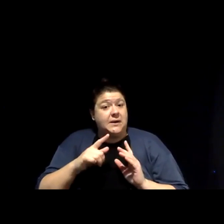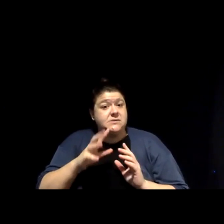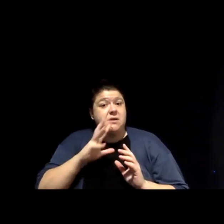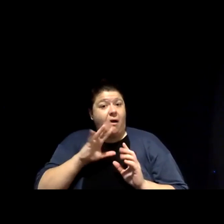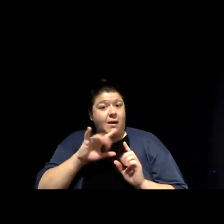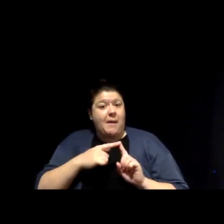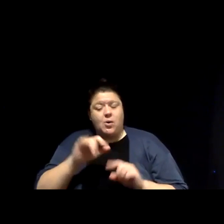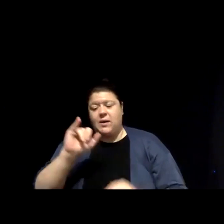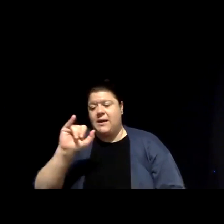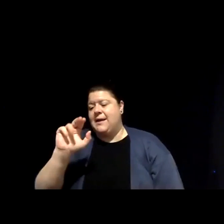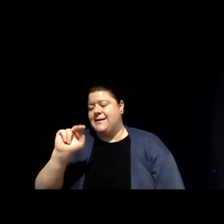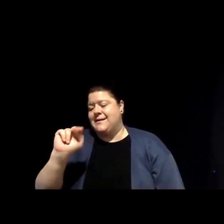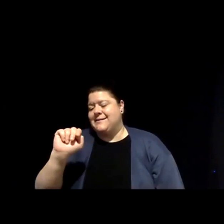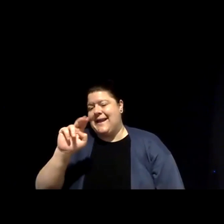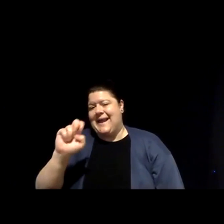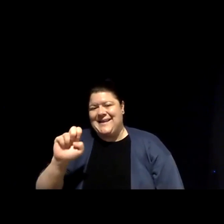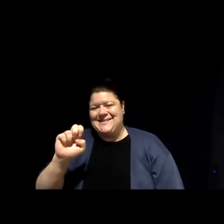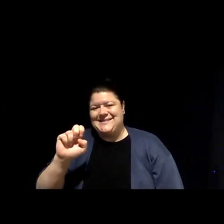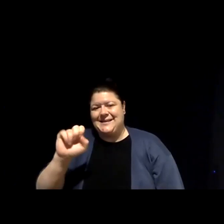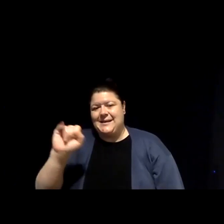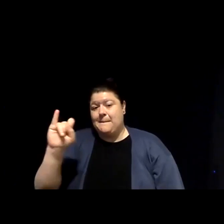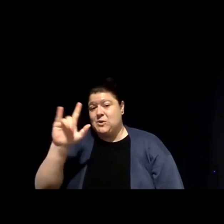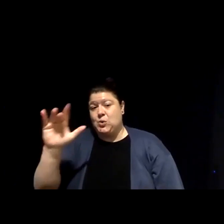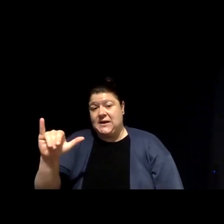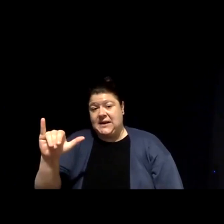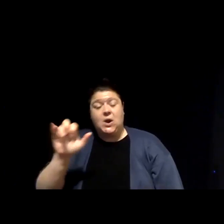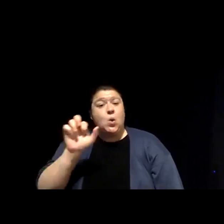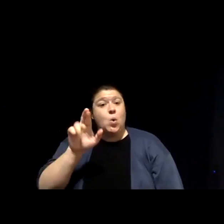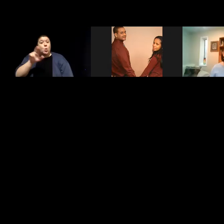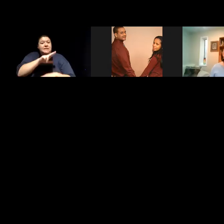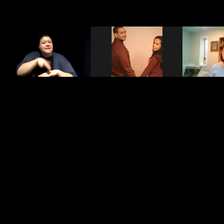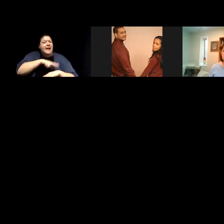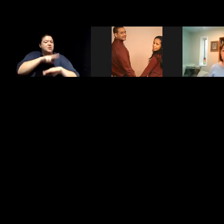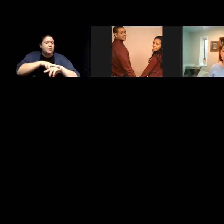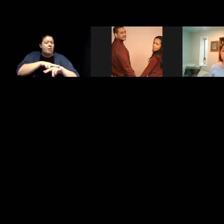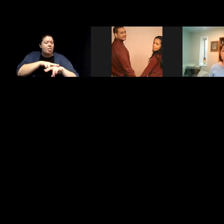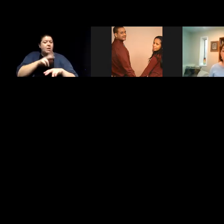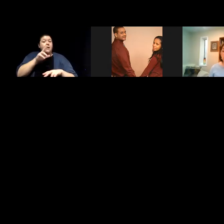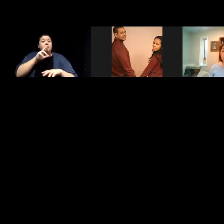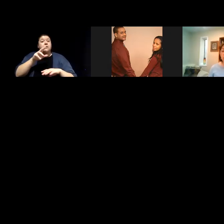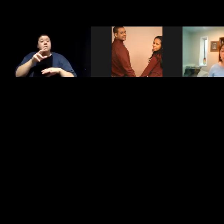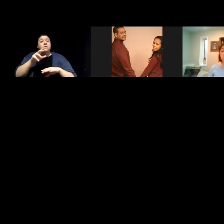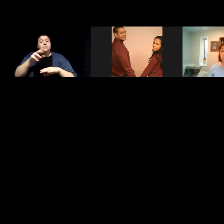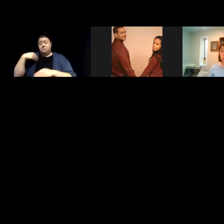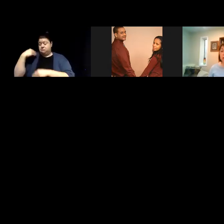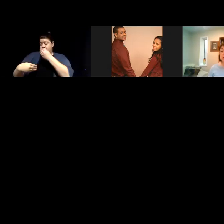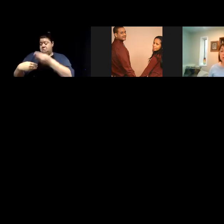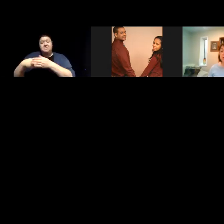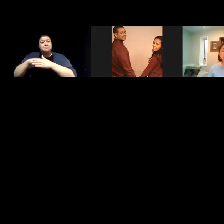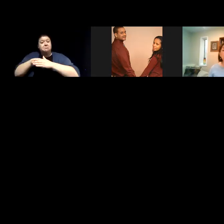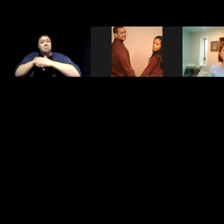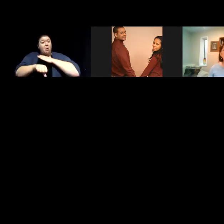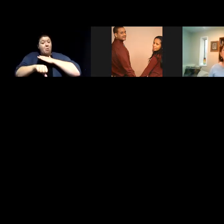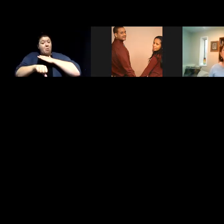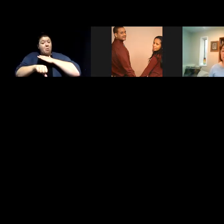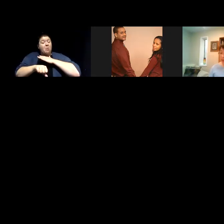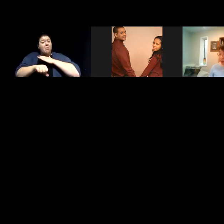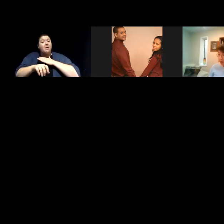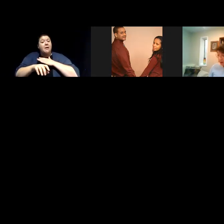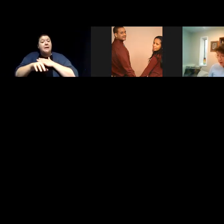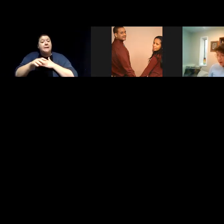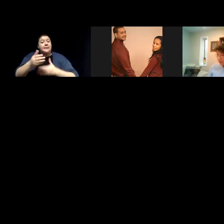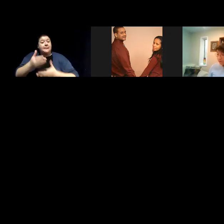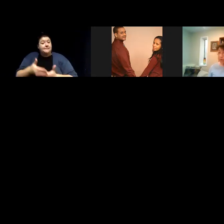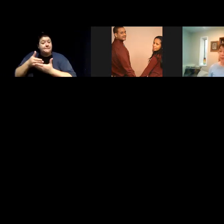innate immunity. And when a child is born, it passes through the birth canal, and at that point, there